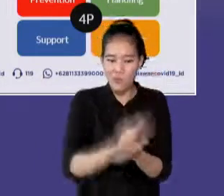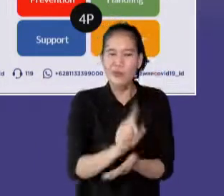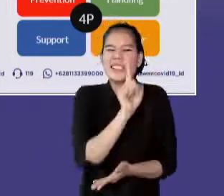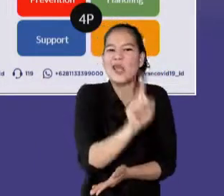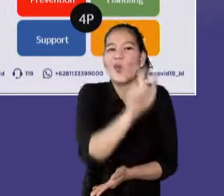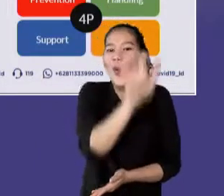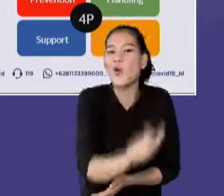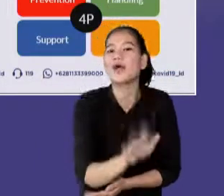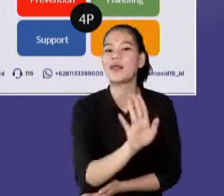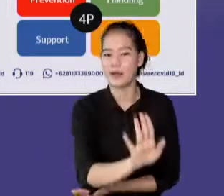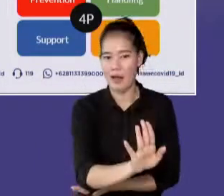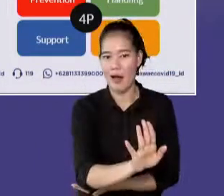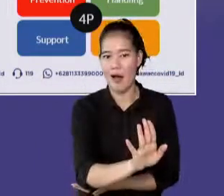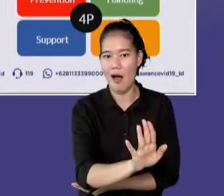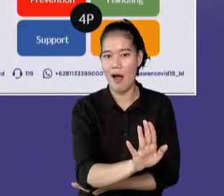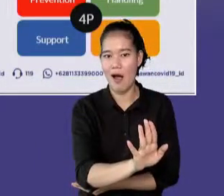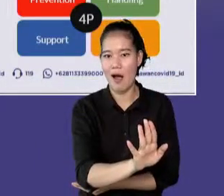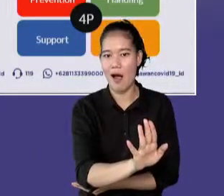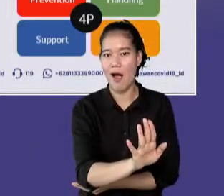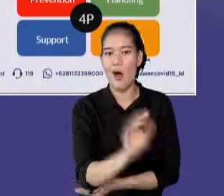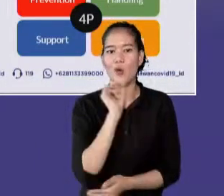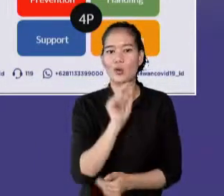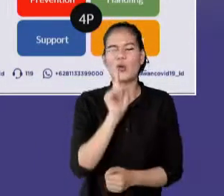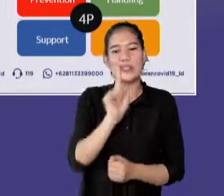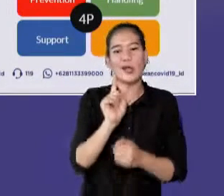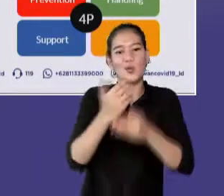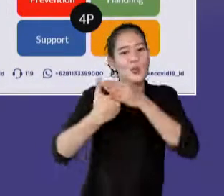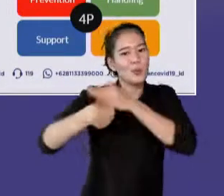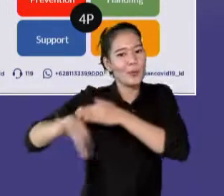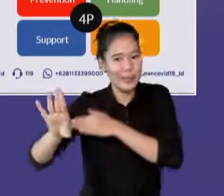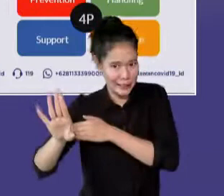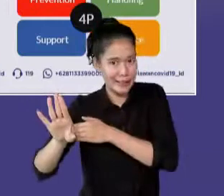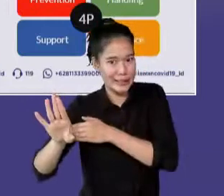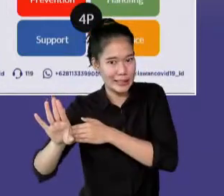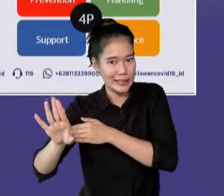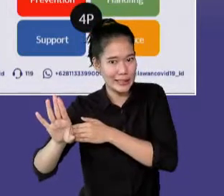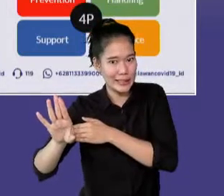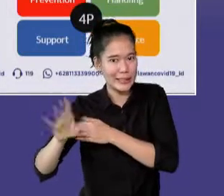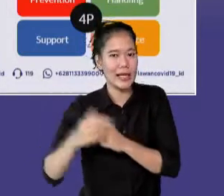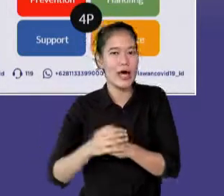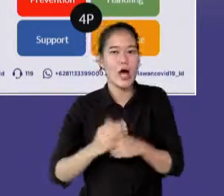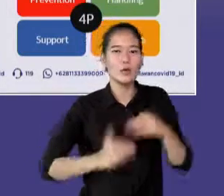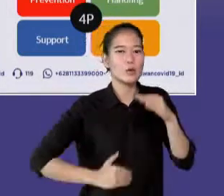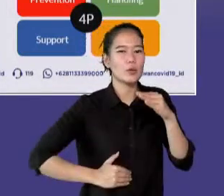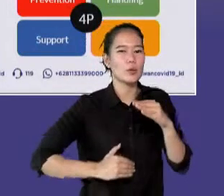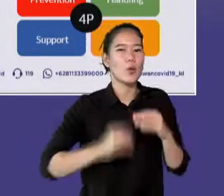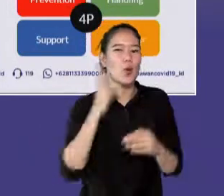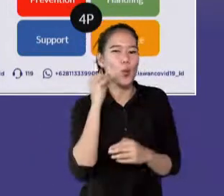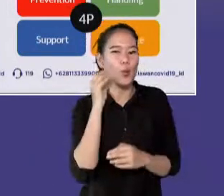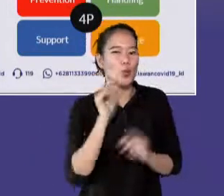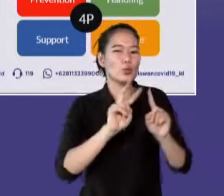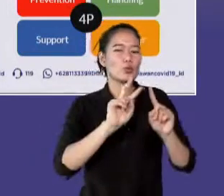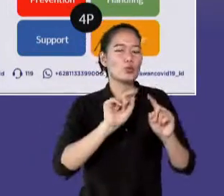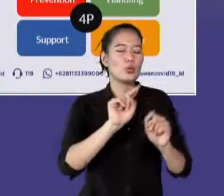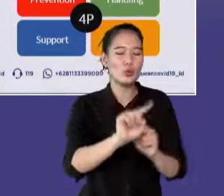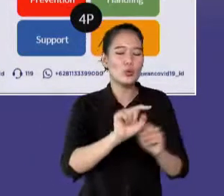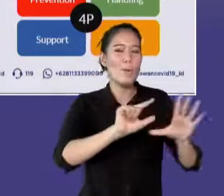only, for round trips, and is mandatory for those aged 17 years and